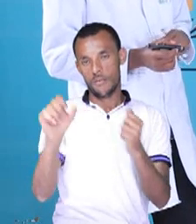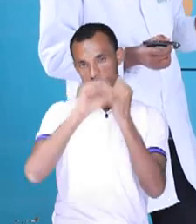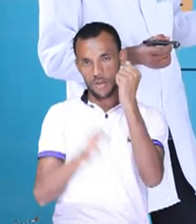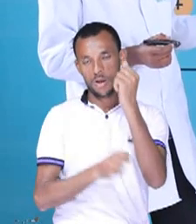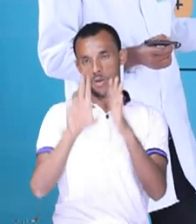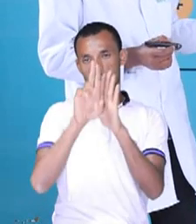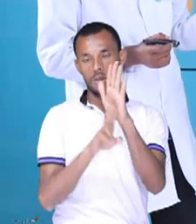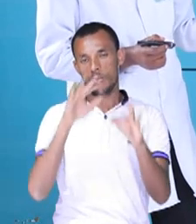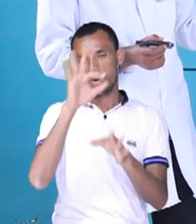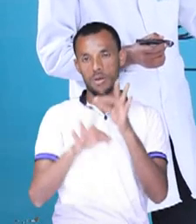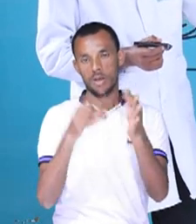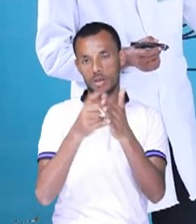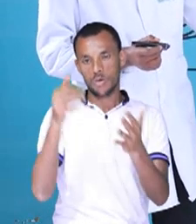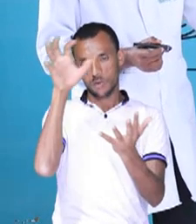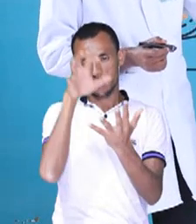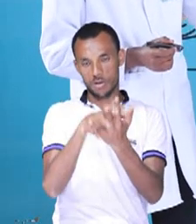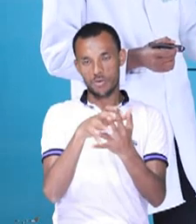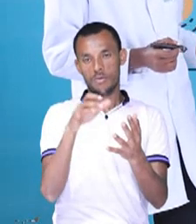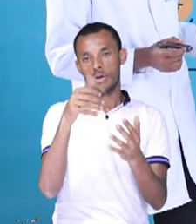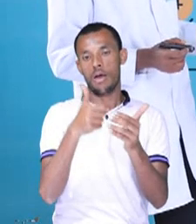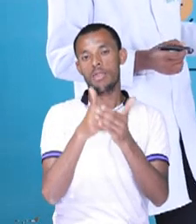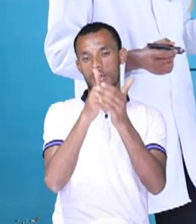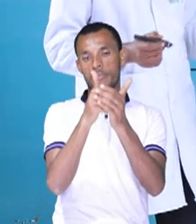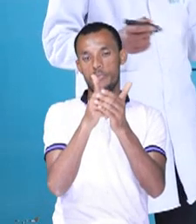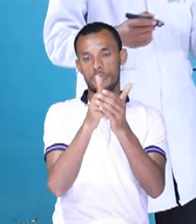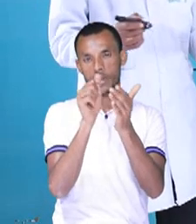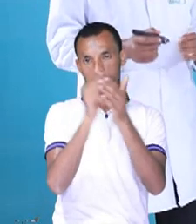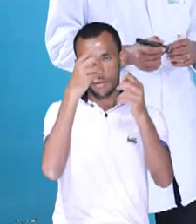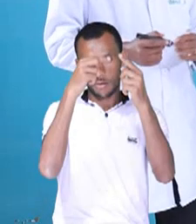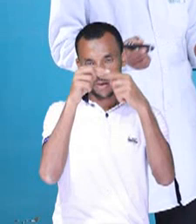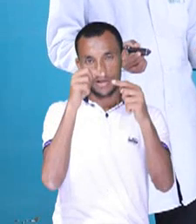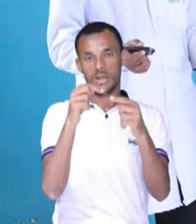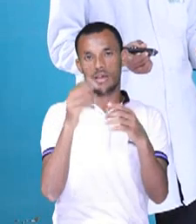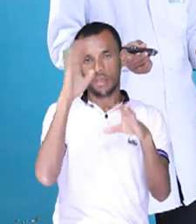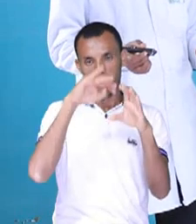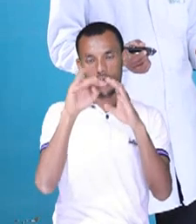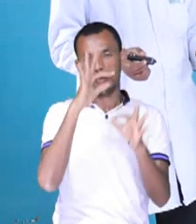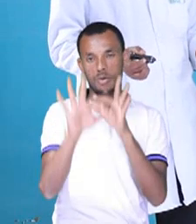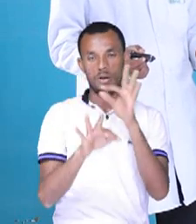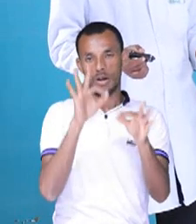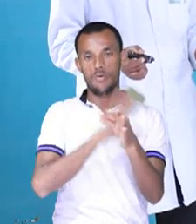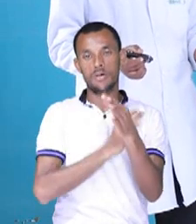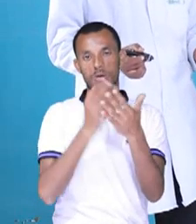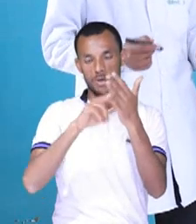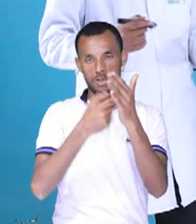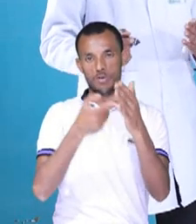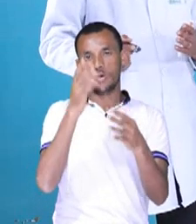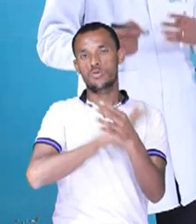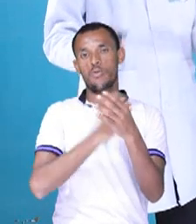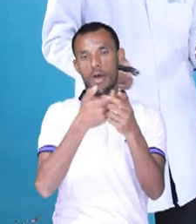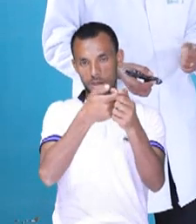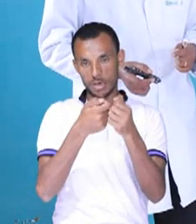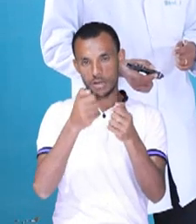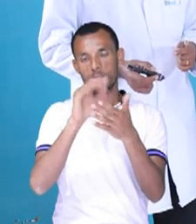molecules. Consist of atoms or molecules held together by intermolecular forces. Intermolecular force means force of attraction